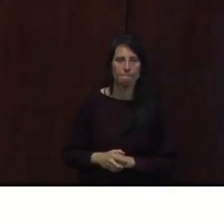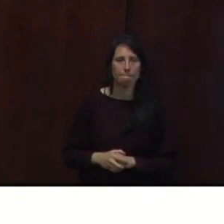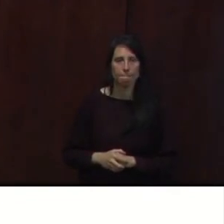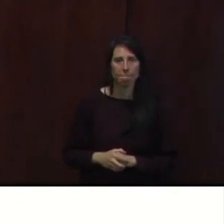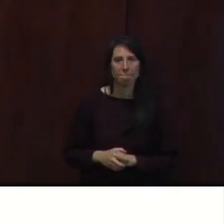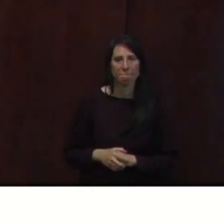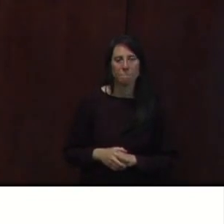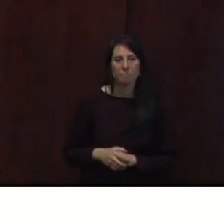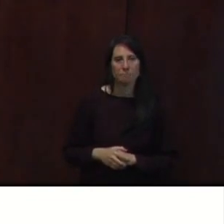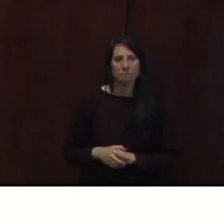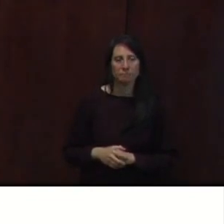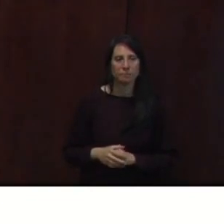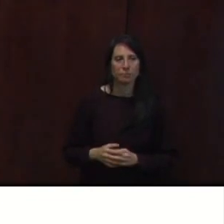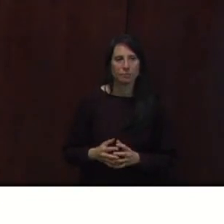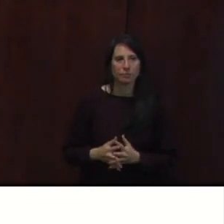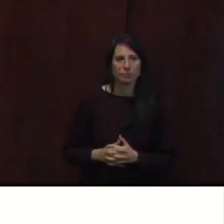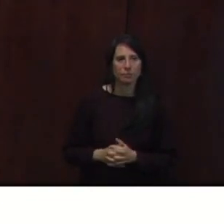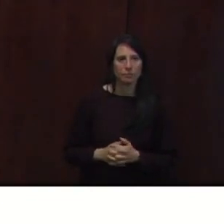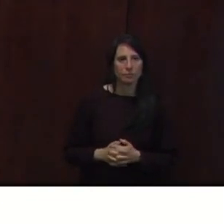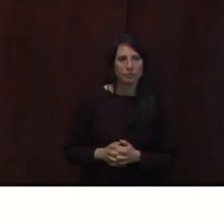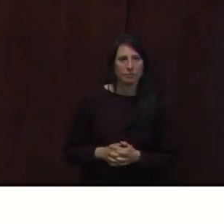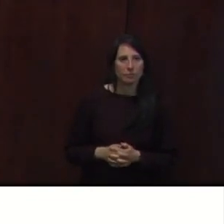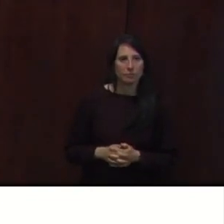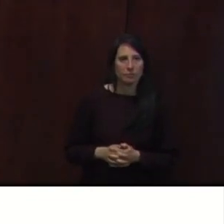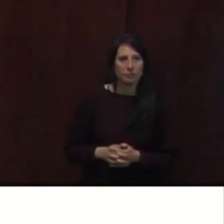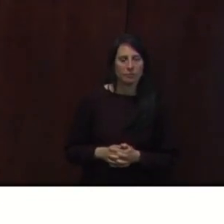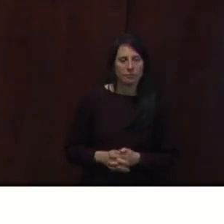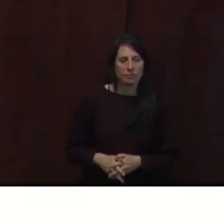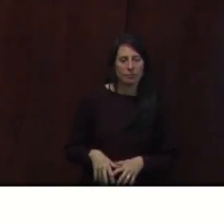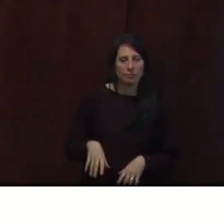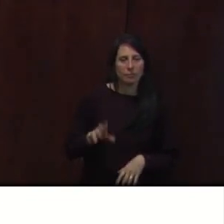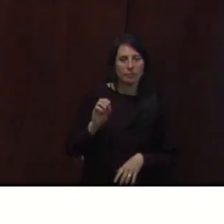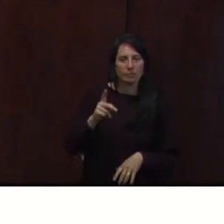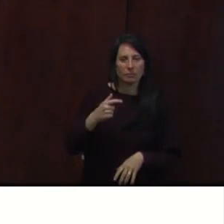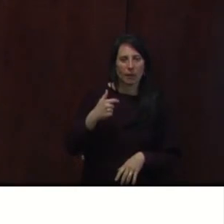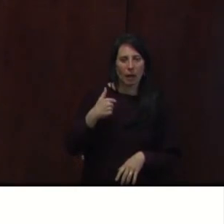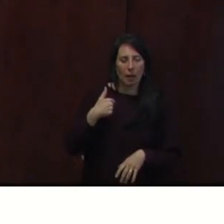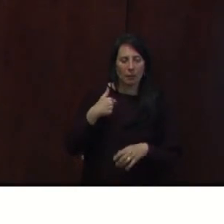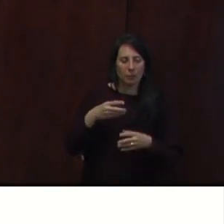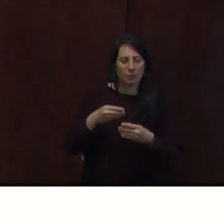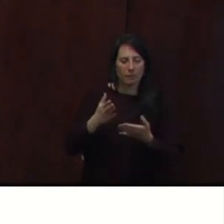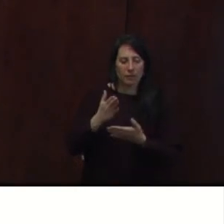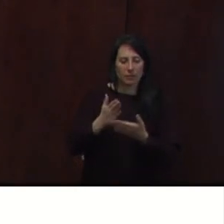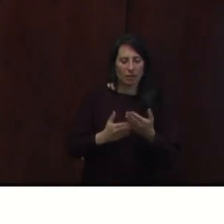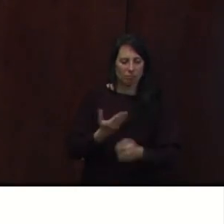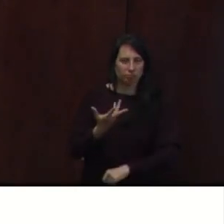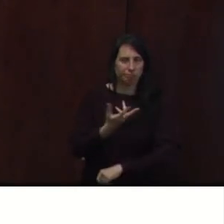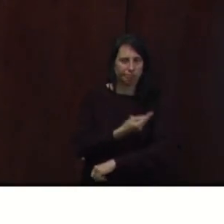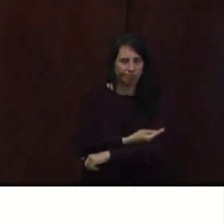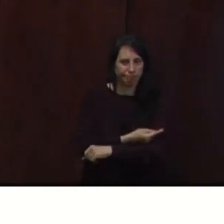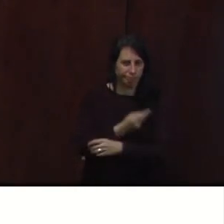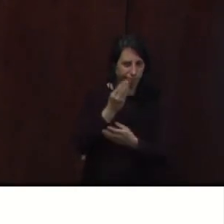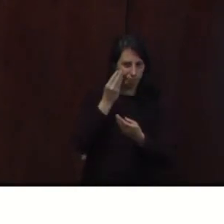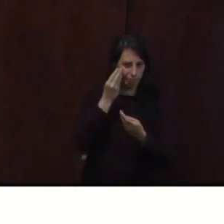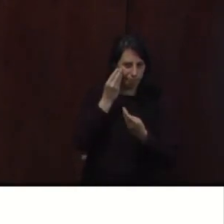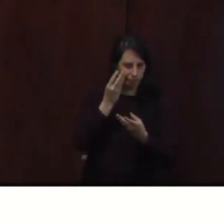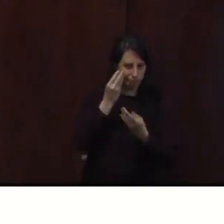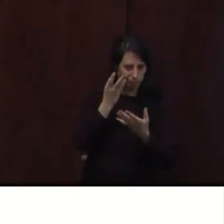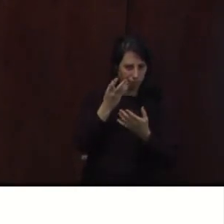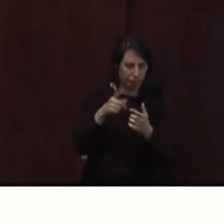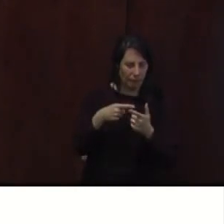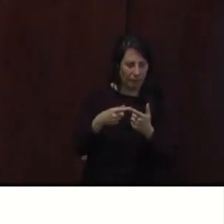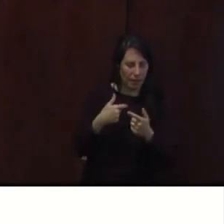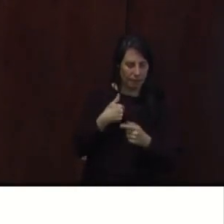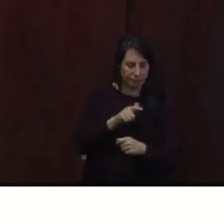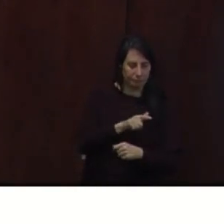I'm just going to start with a little bit of the update and then turn it over to Fletch. So as I mentioned on